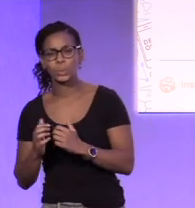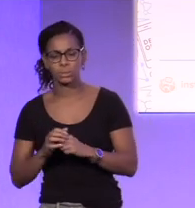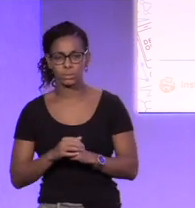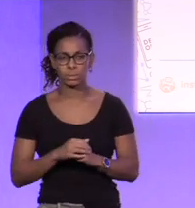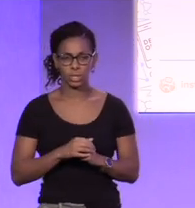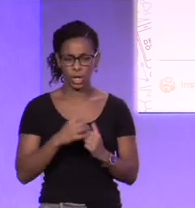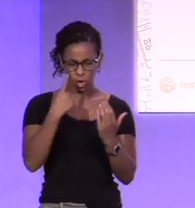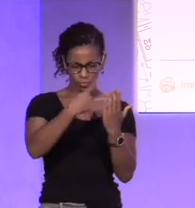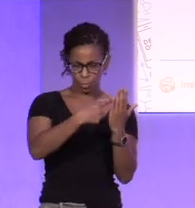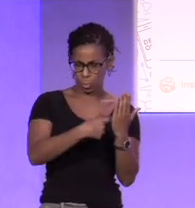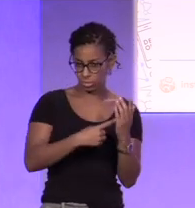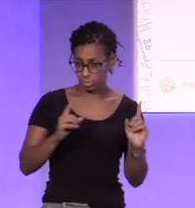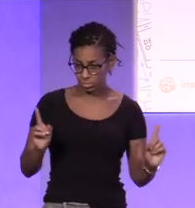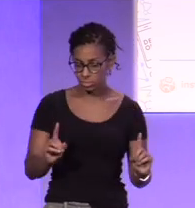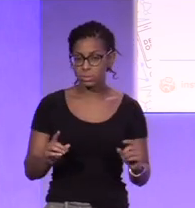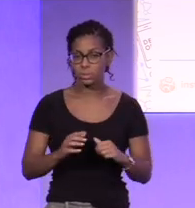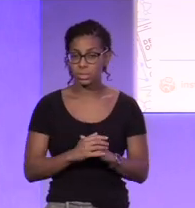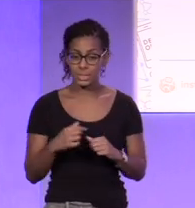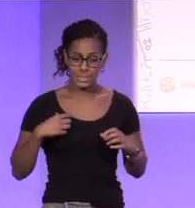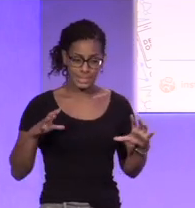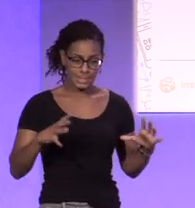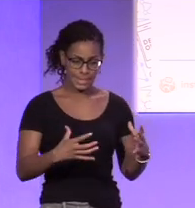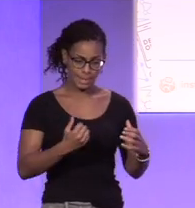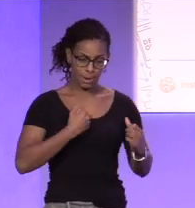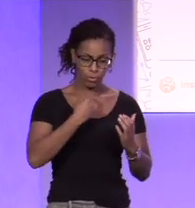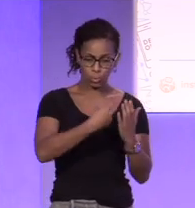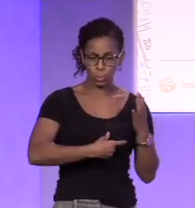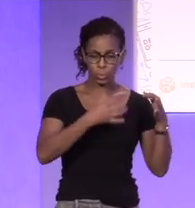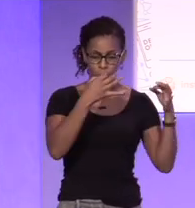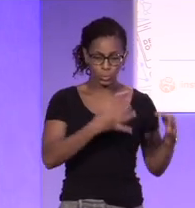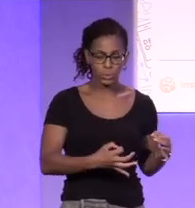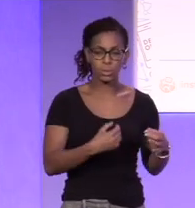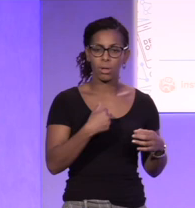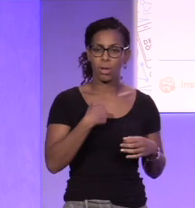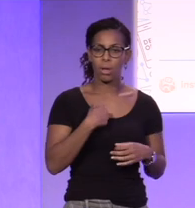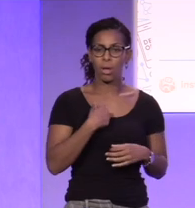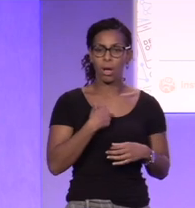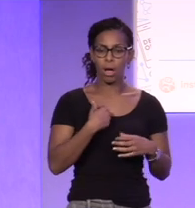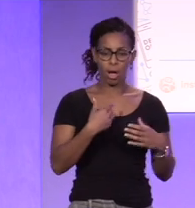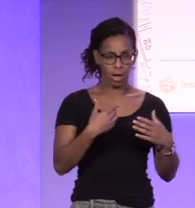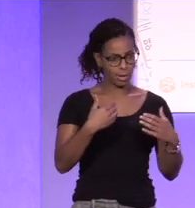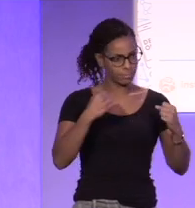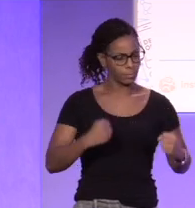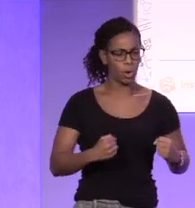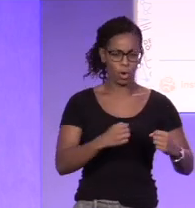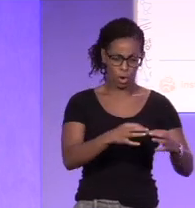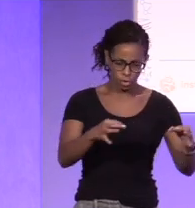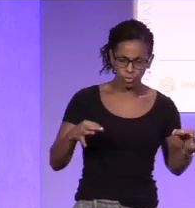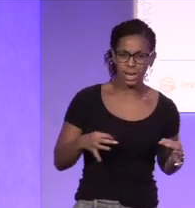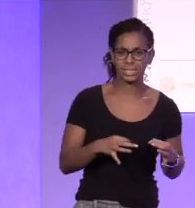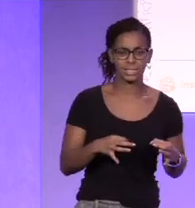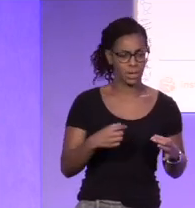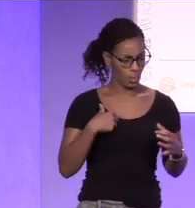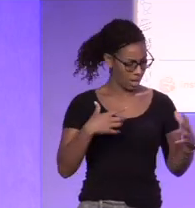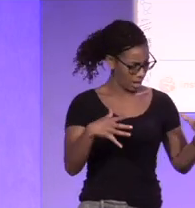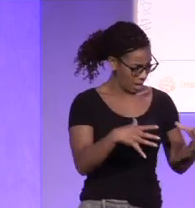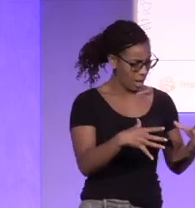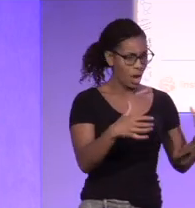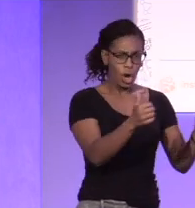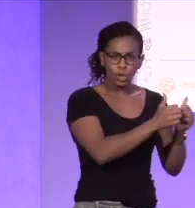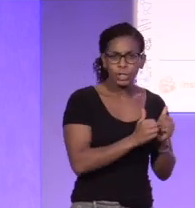the hard red lines that a team sets for itself. They are the constraints, they are the guardrails that a team puts in place. They are agreed and defined by that